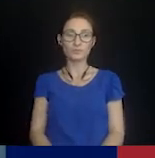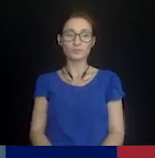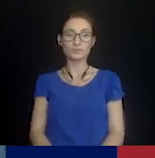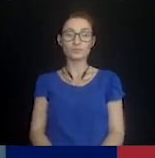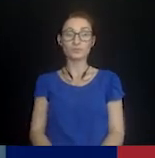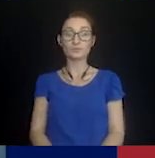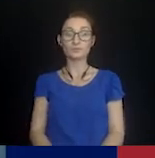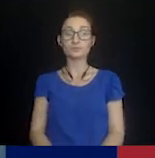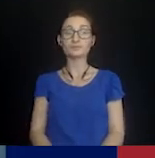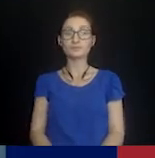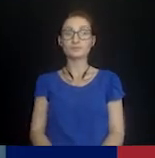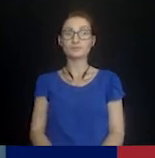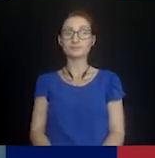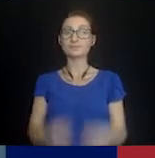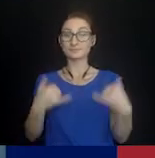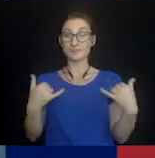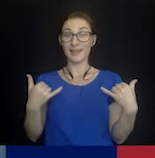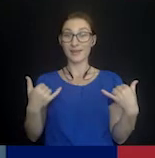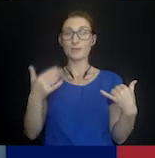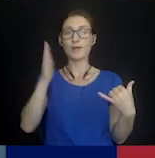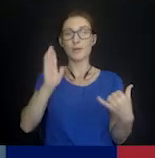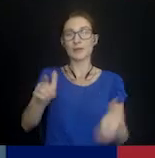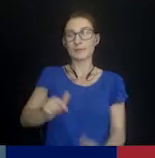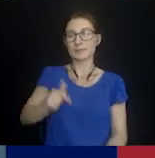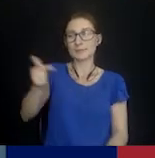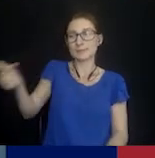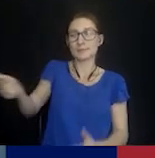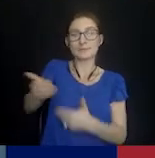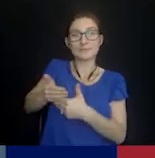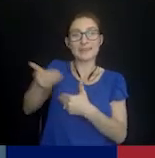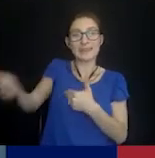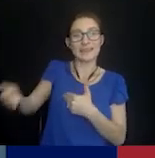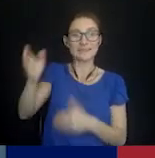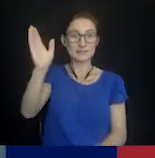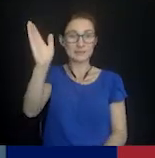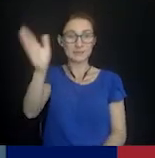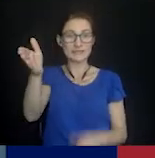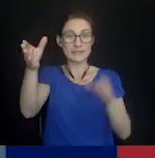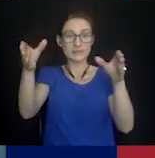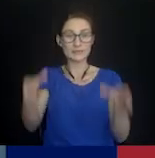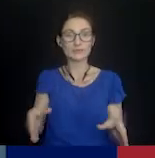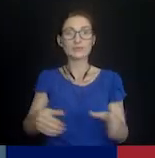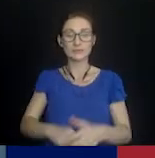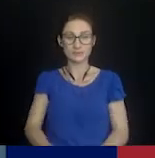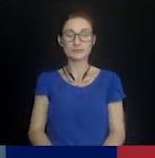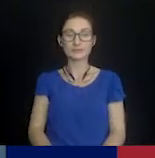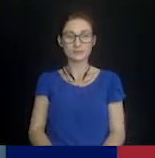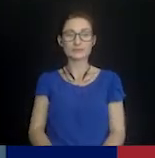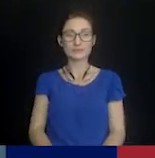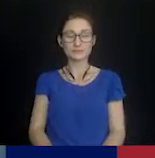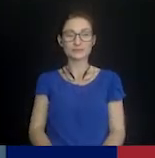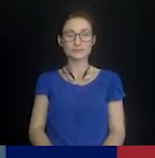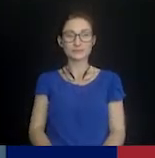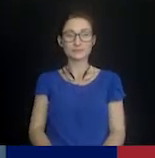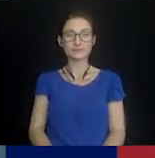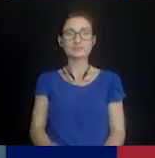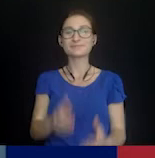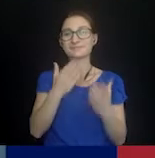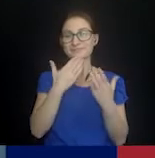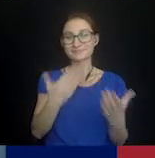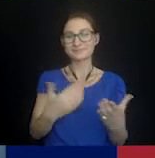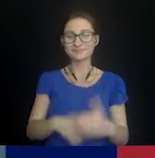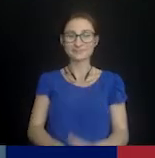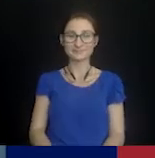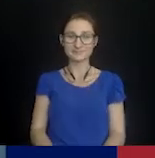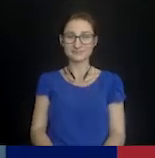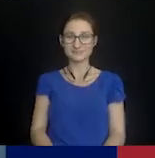Now I want to toss it to the next presenter in our presentation. Thank